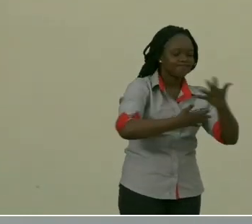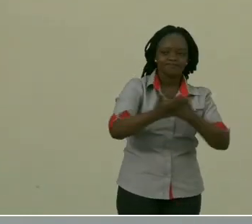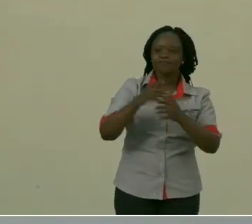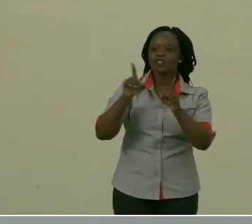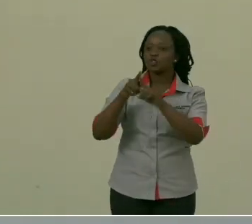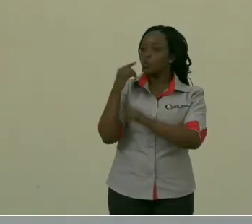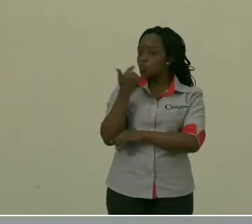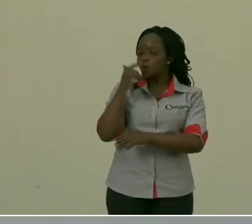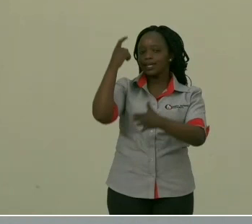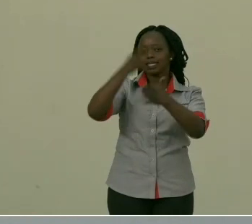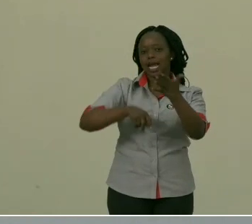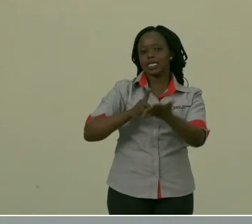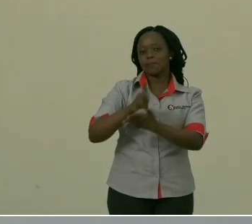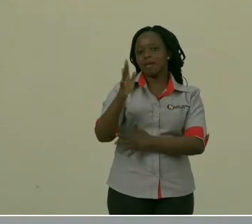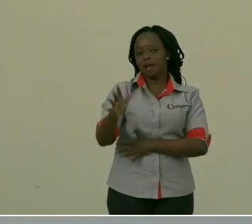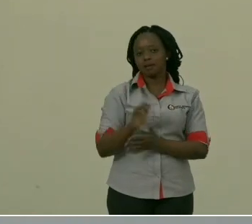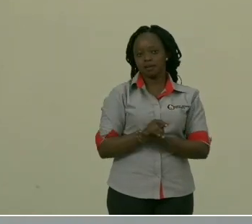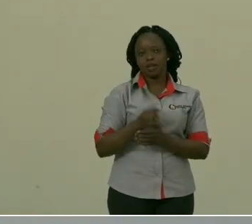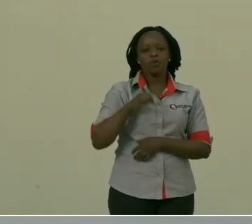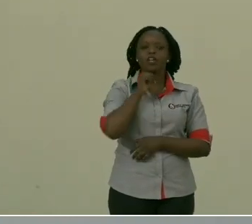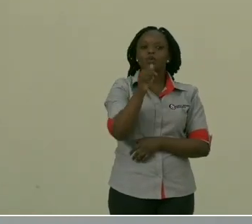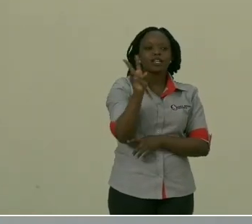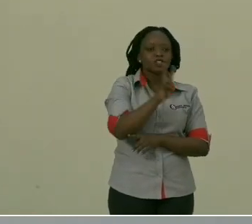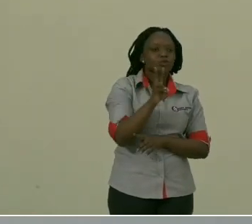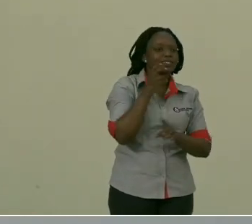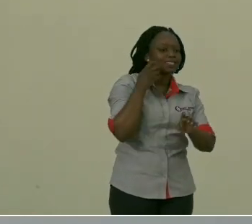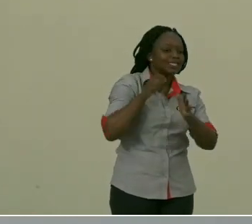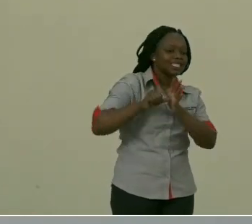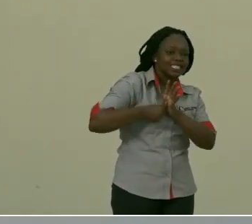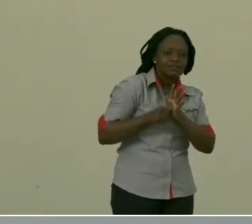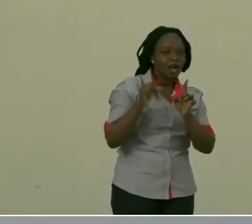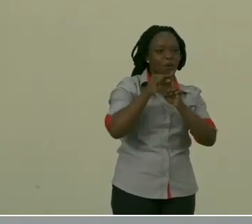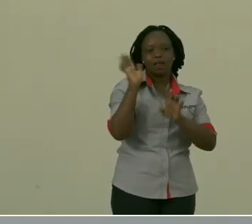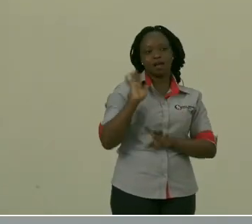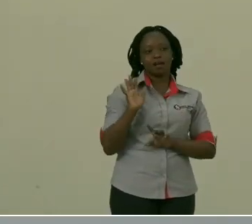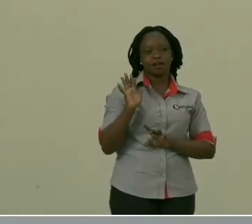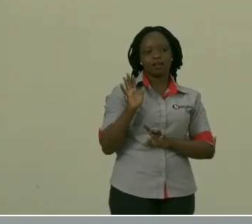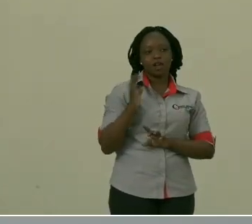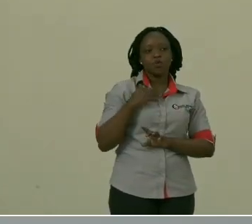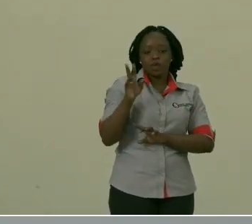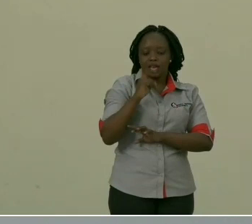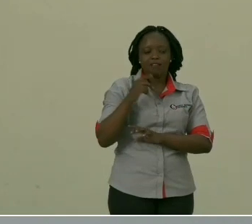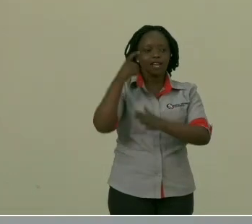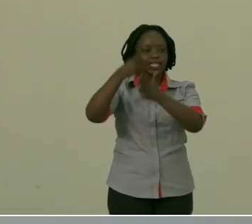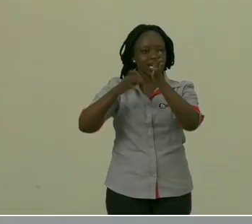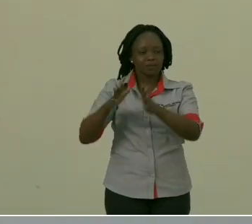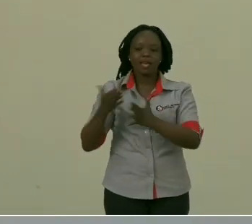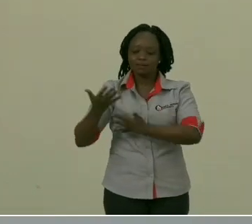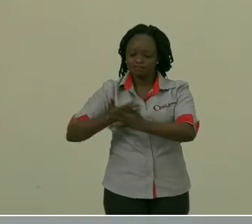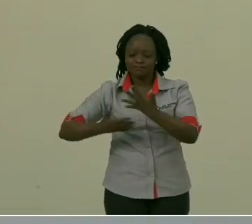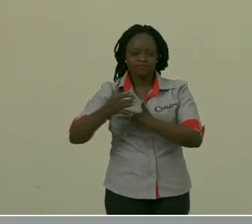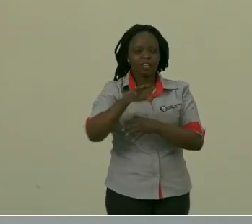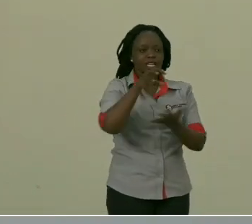our taxpayers. We don't want to use jargon or complicated words. We normally have tax club in various